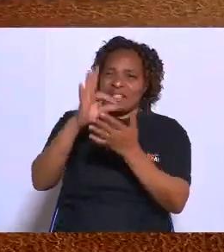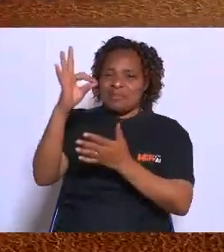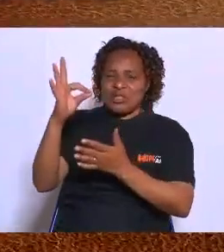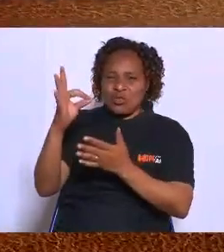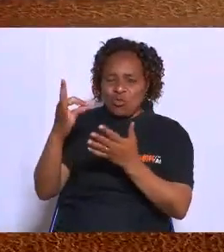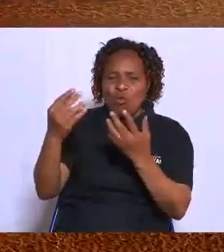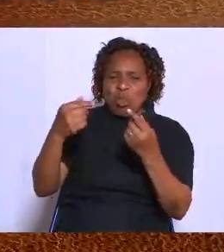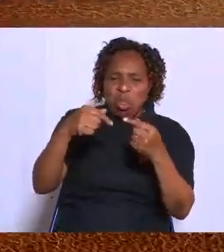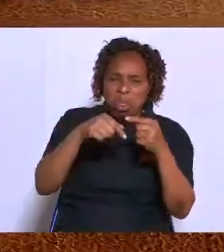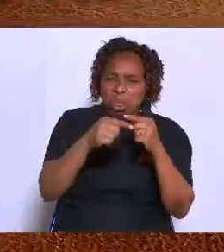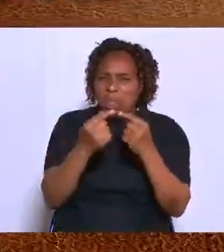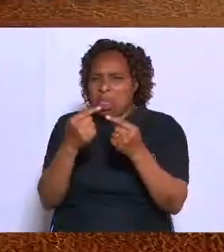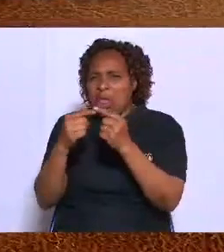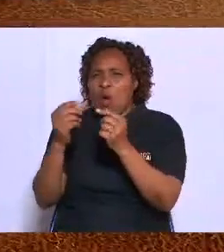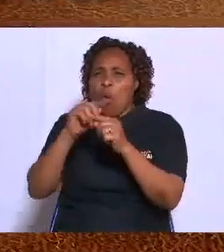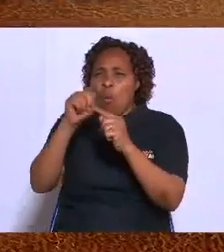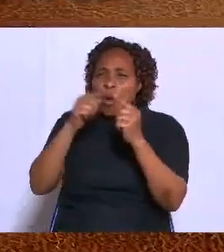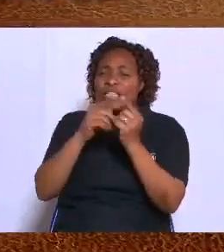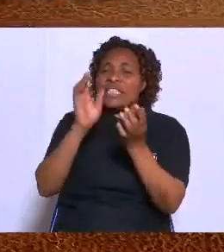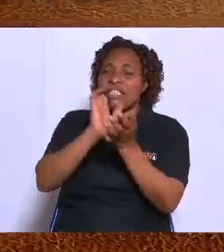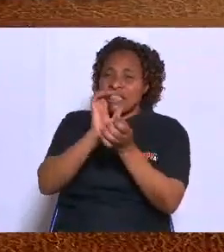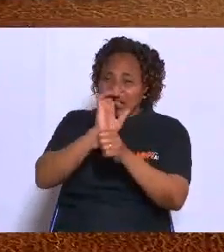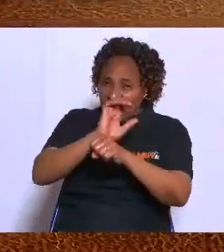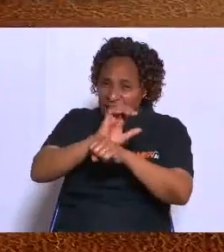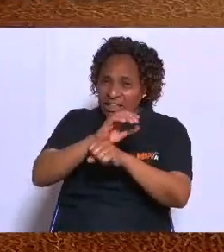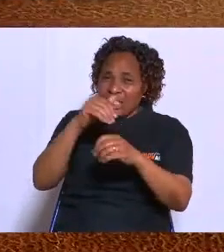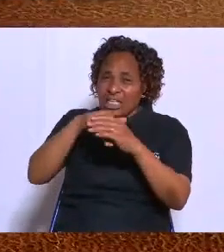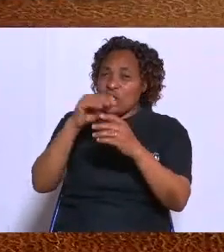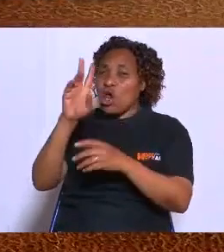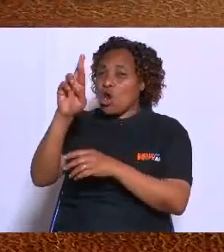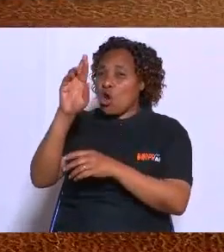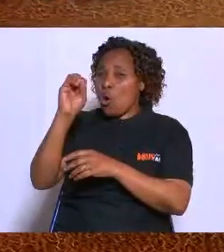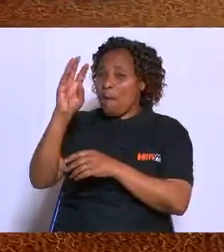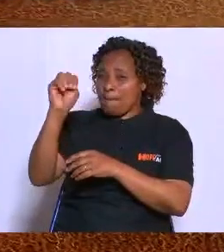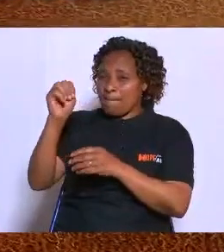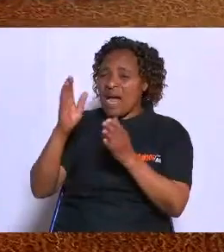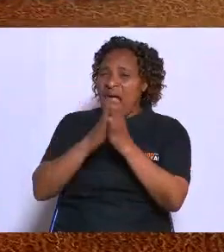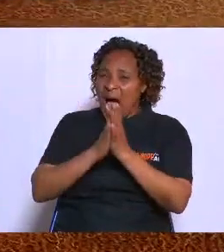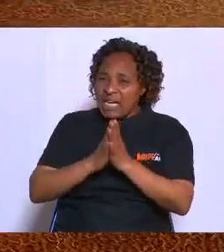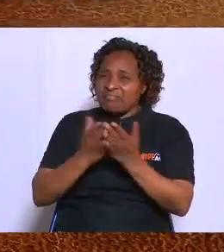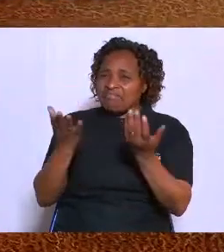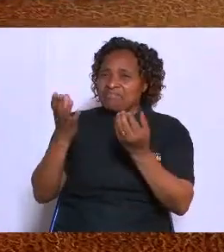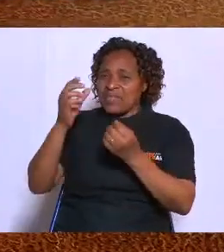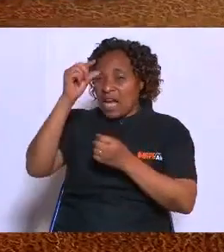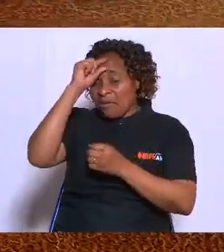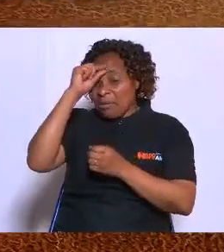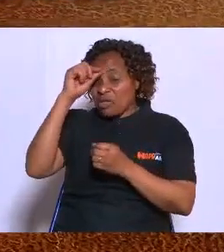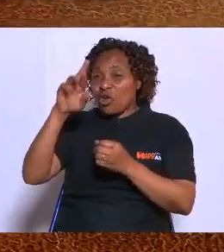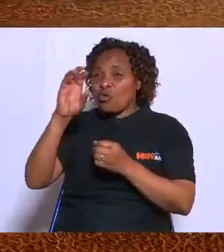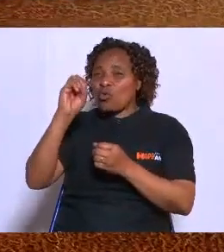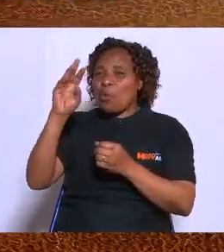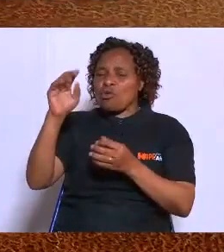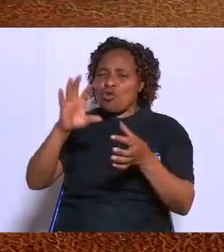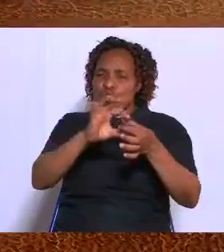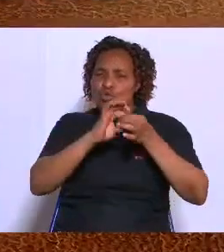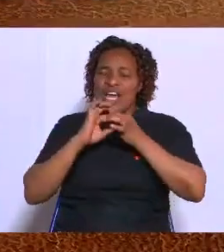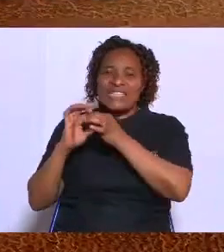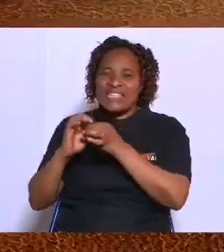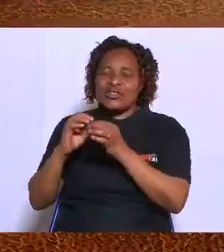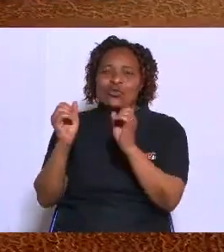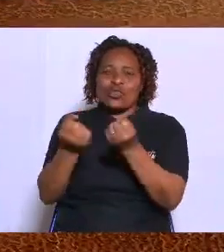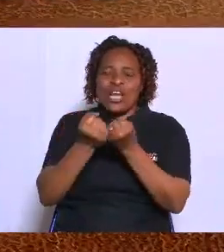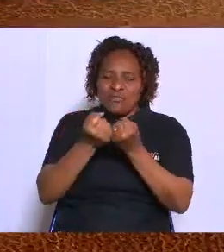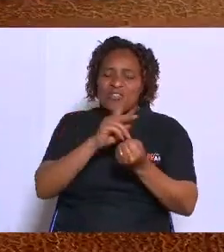compromise when the church arose and the Roman State United in an attempt to save their empire